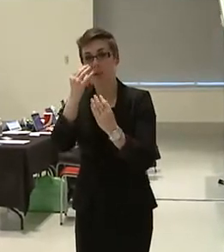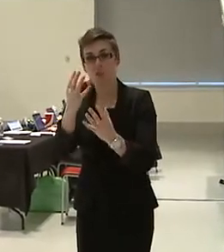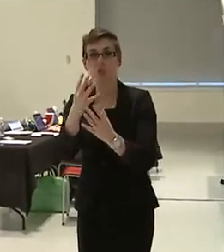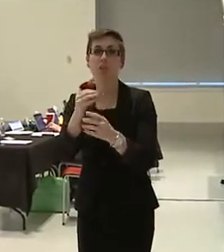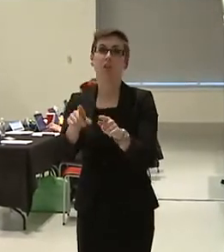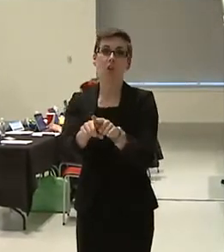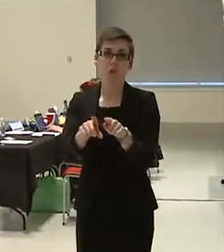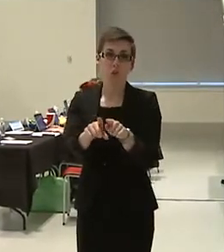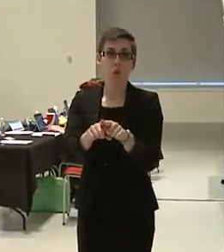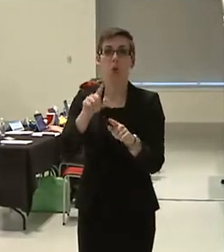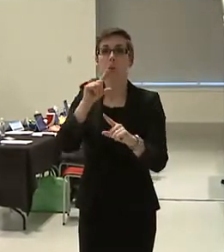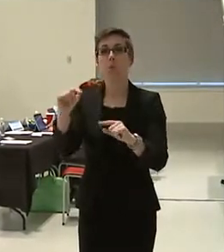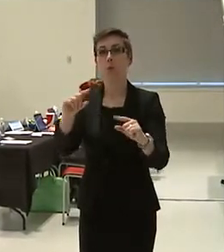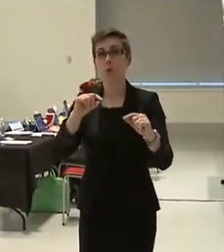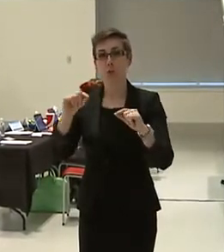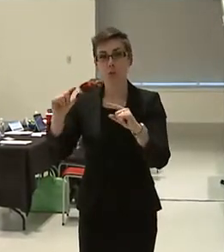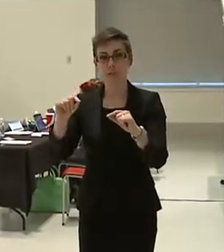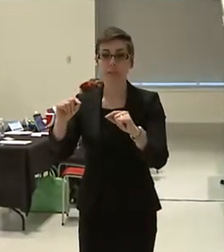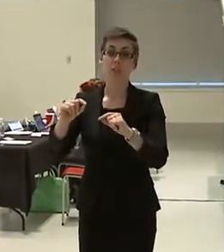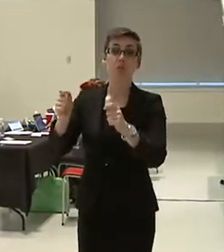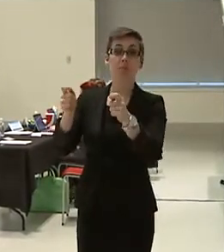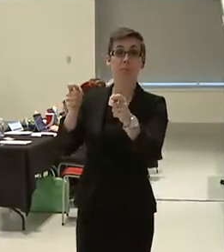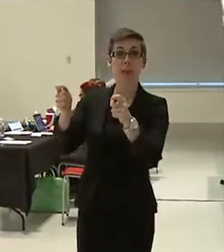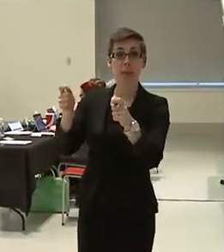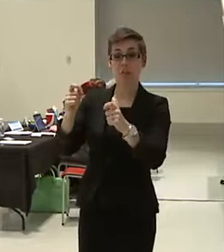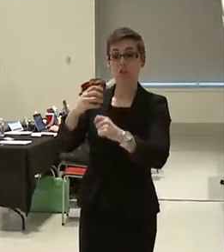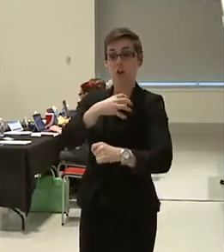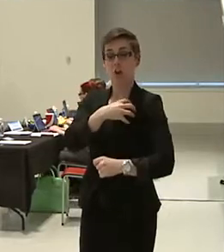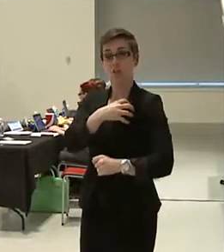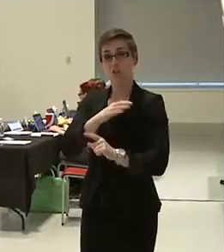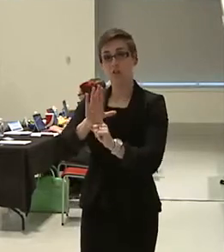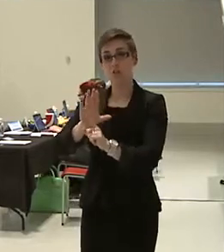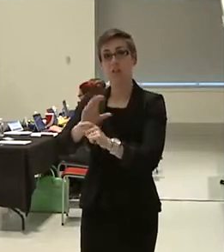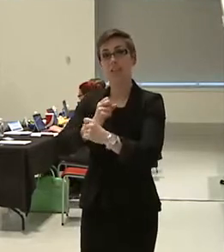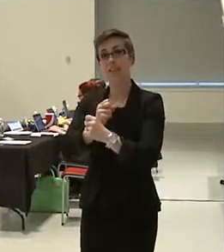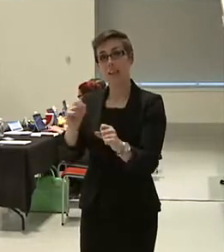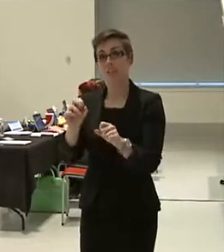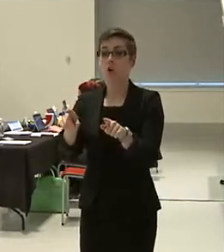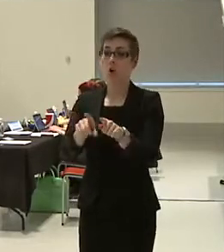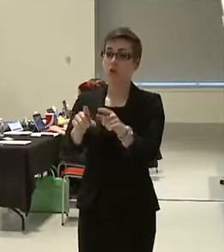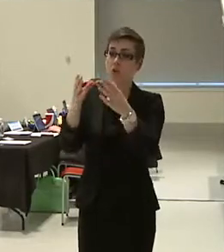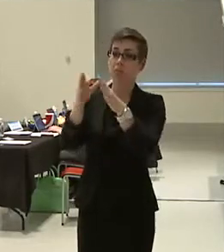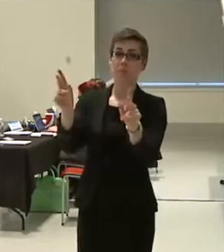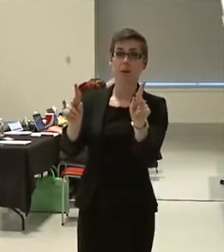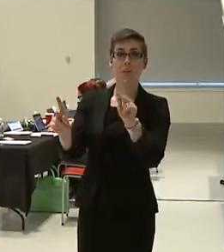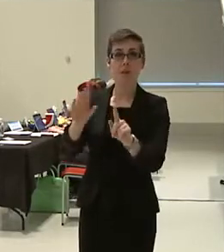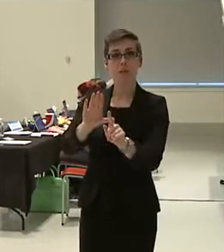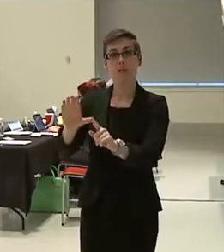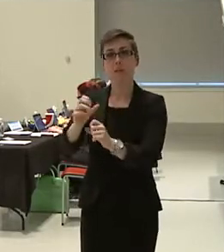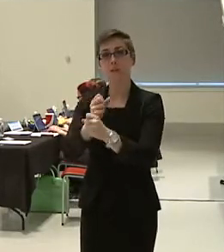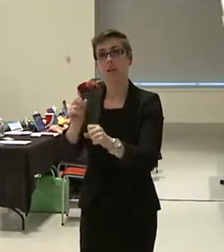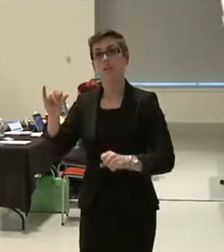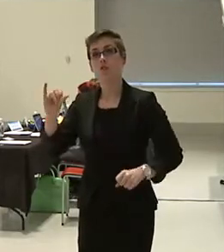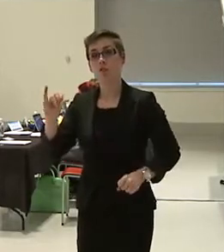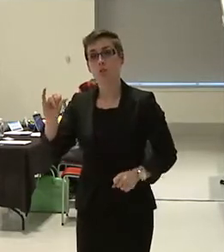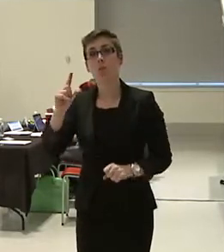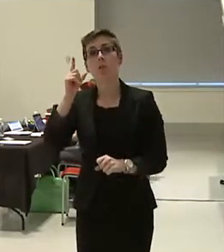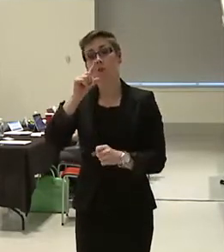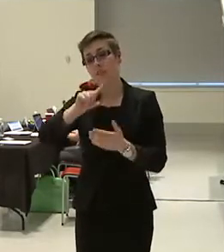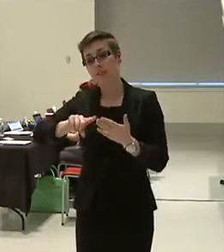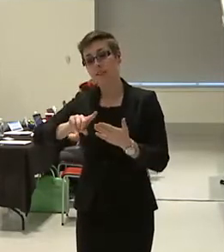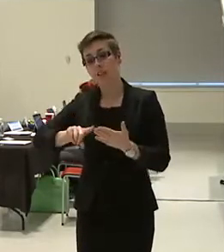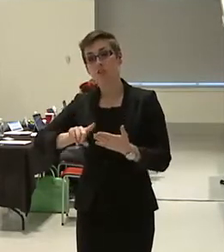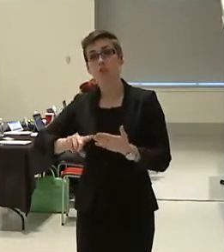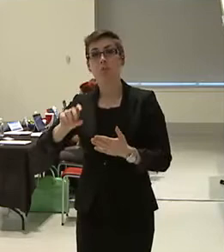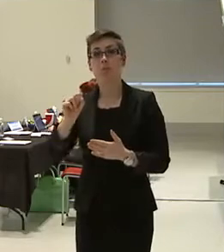shooter events, to manage officer safety and keep the public safe, in missing persons, and obviously in investigations. But social